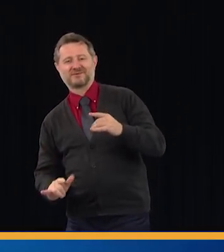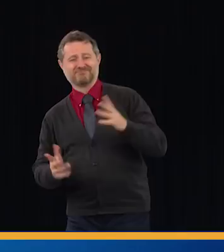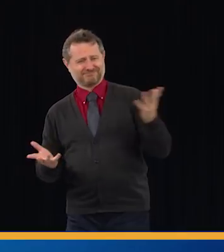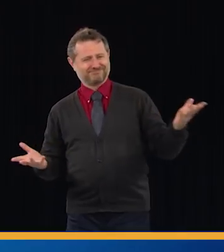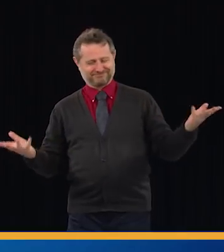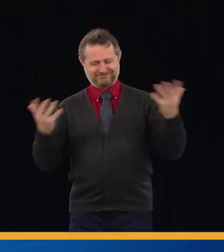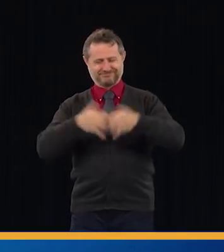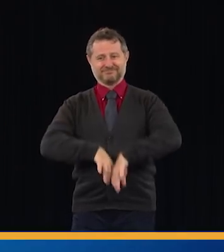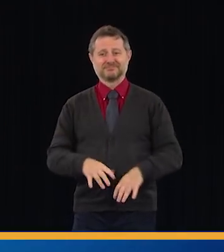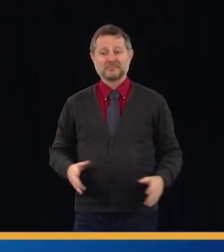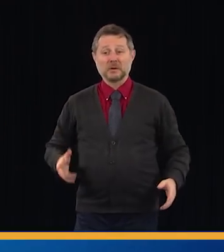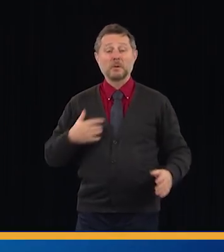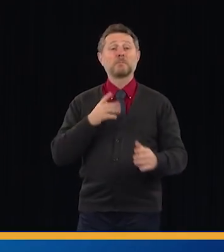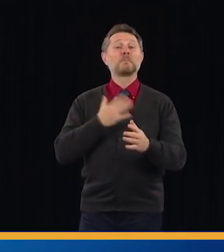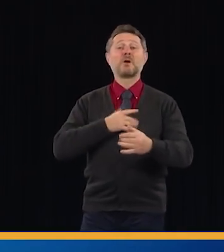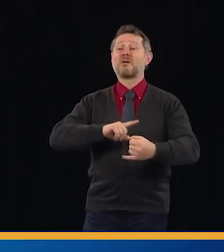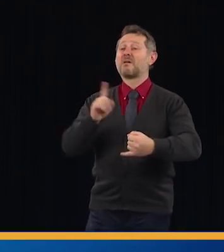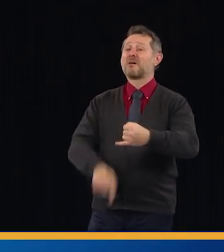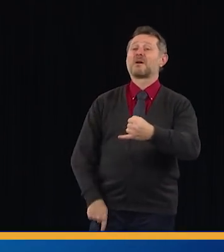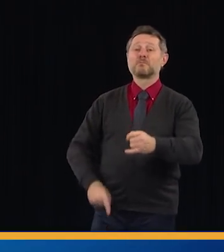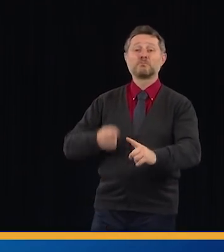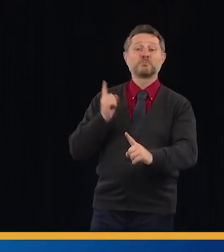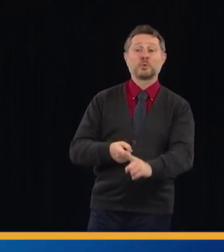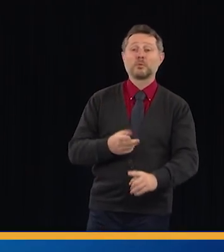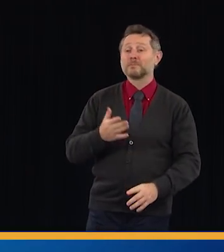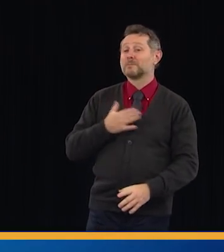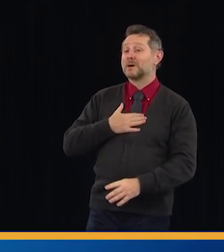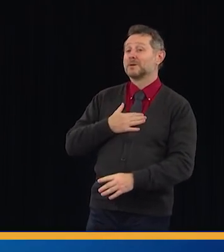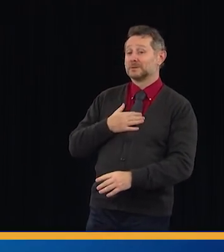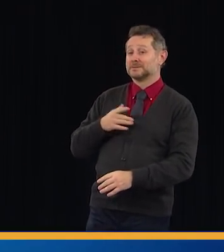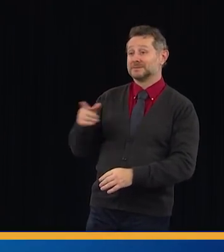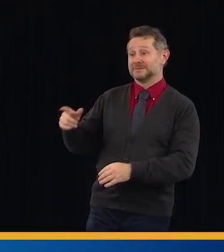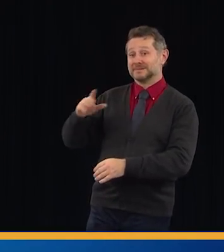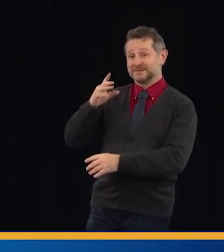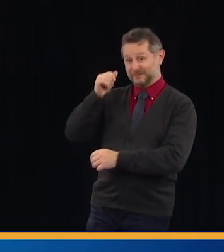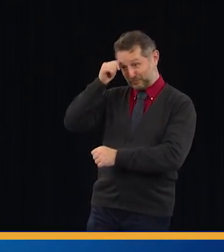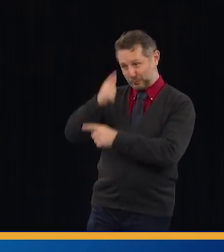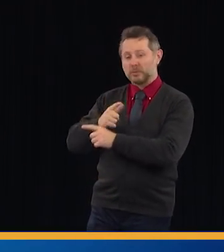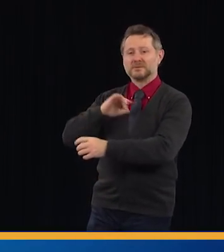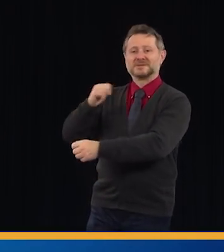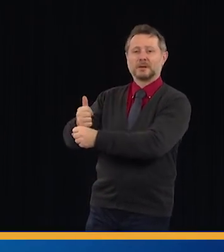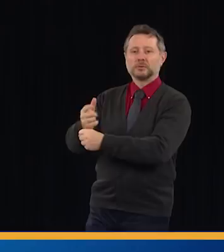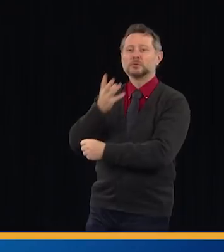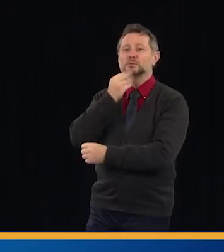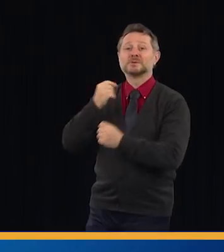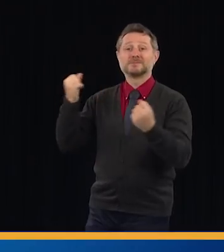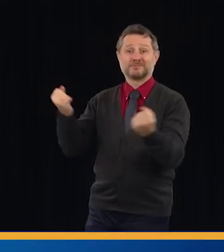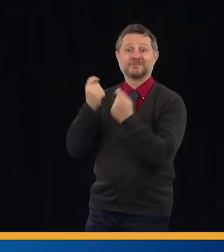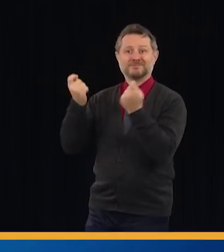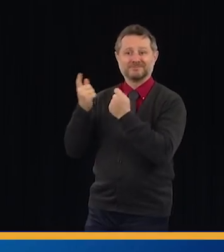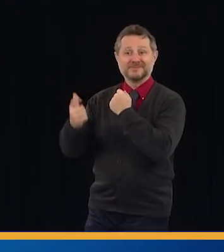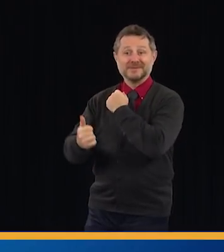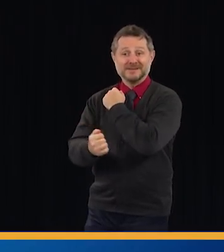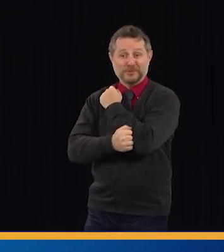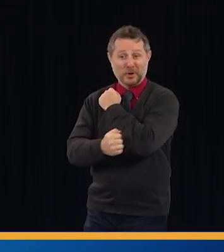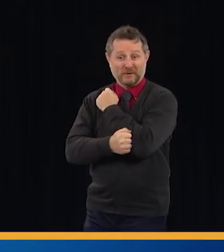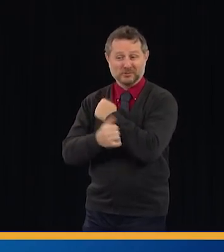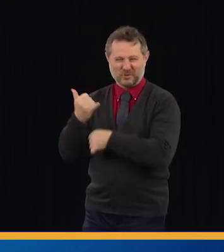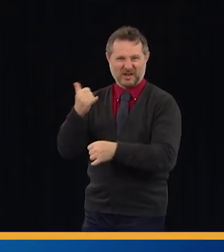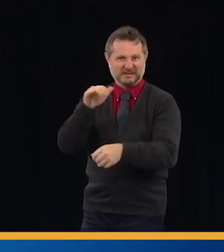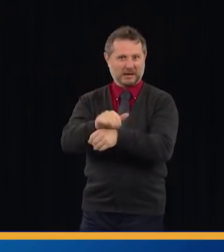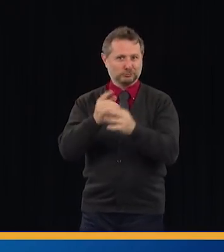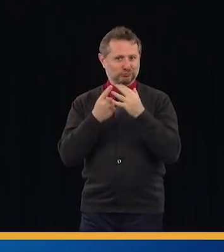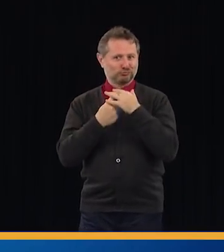Last point, our brothers and sisters in the Jewish community celebrate Passover tonight. We wish them all a